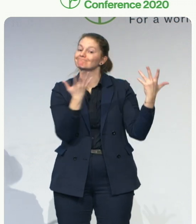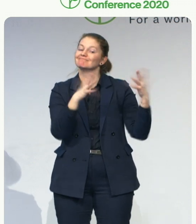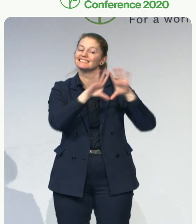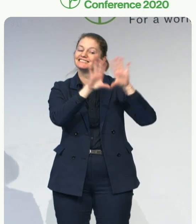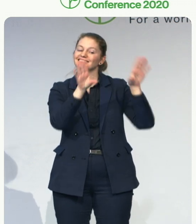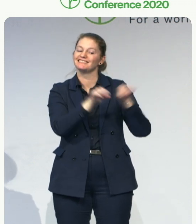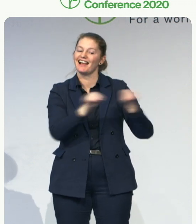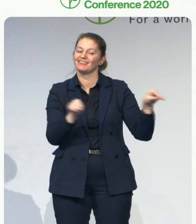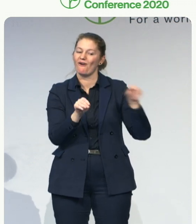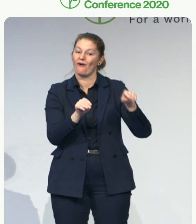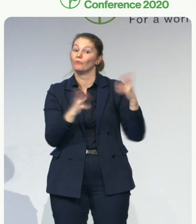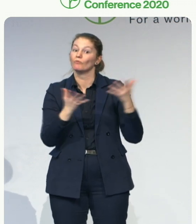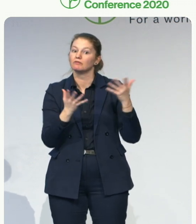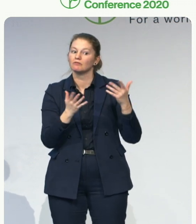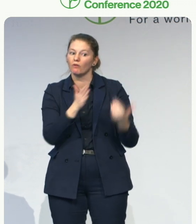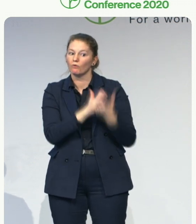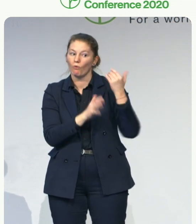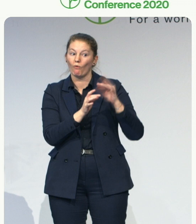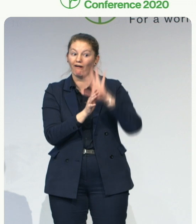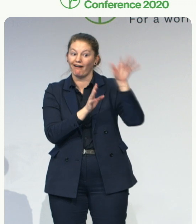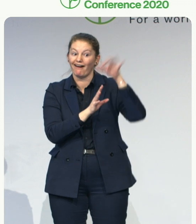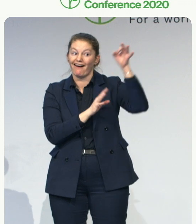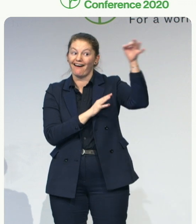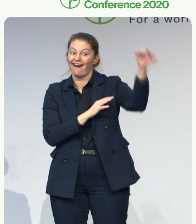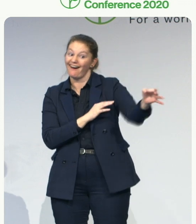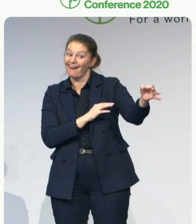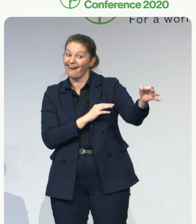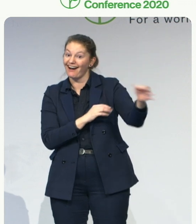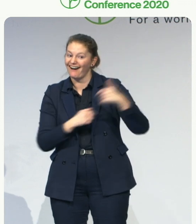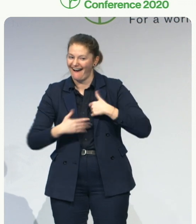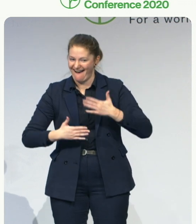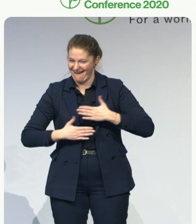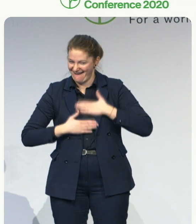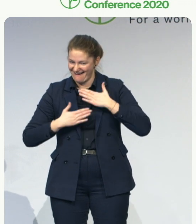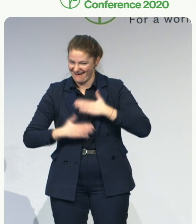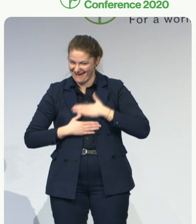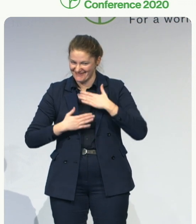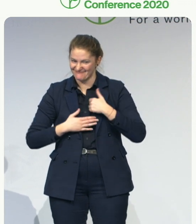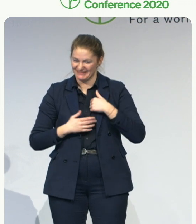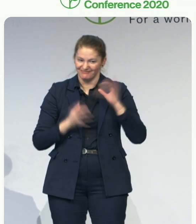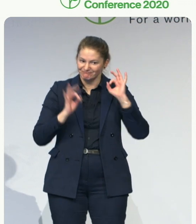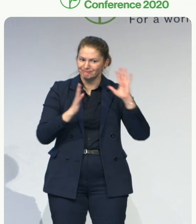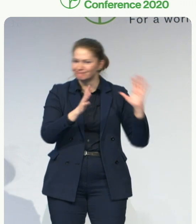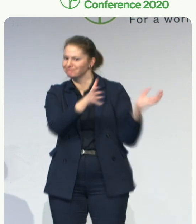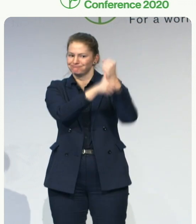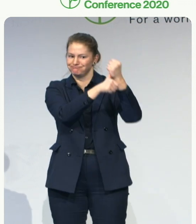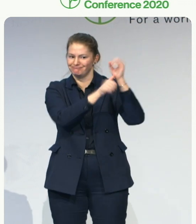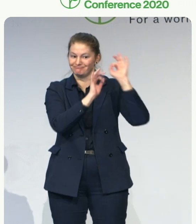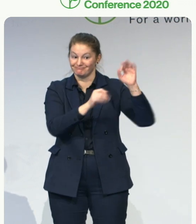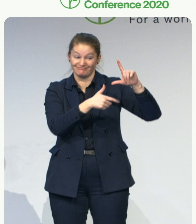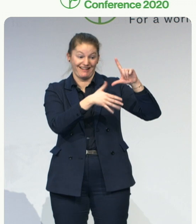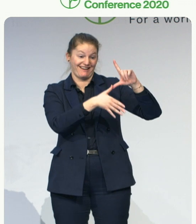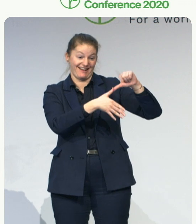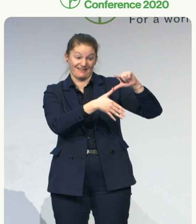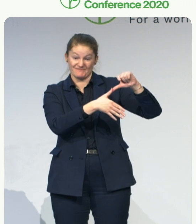to celebrate the early success of this push in Latin America. Carola, will you be